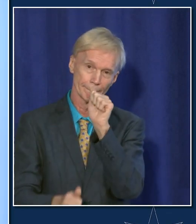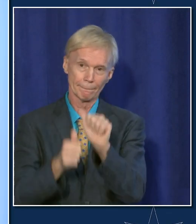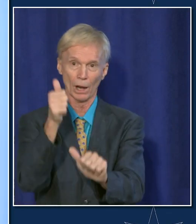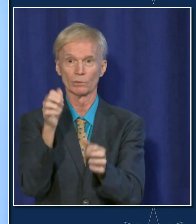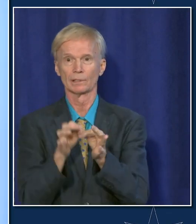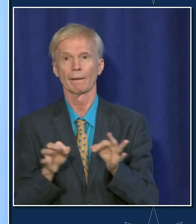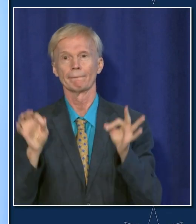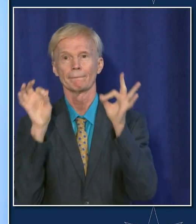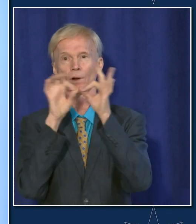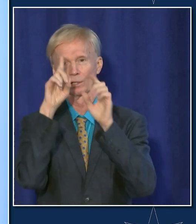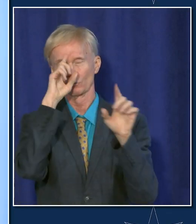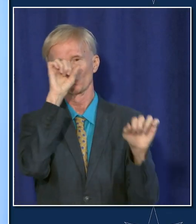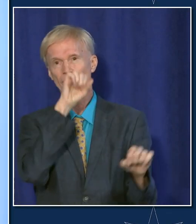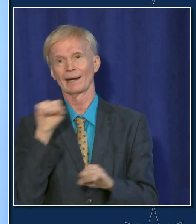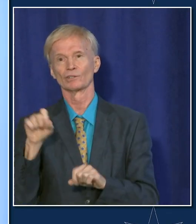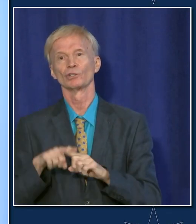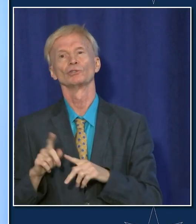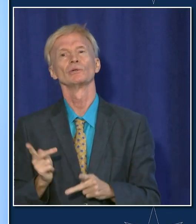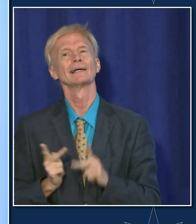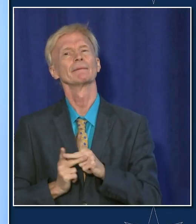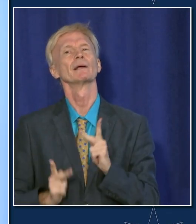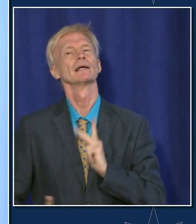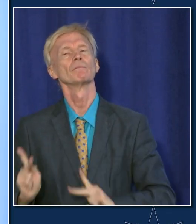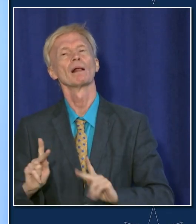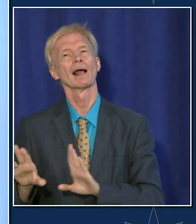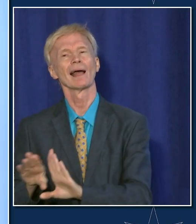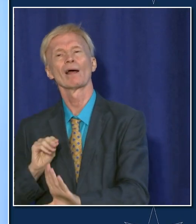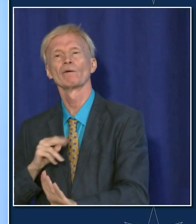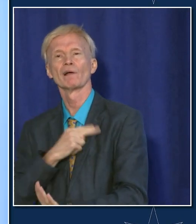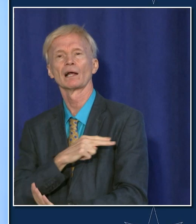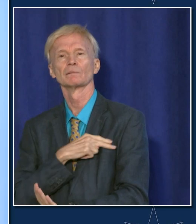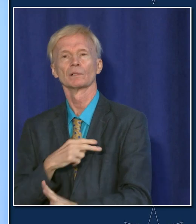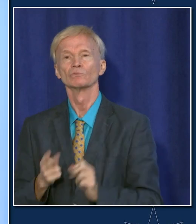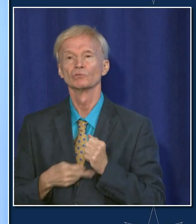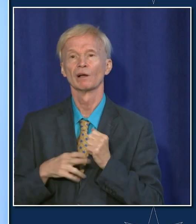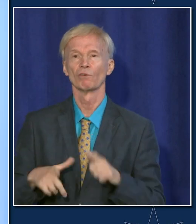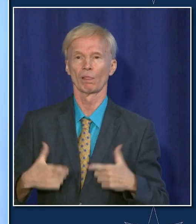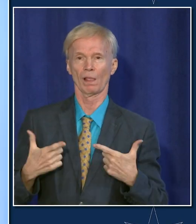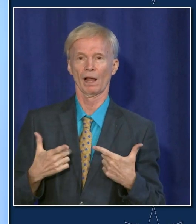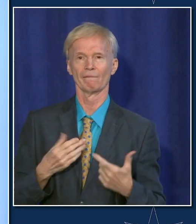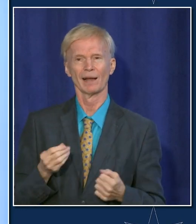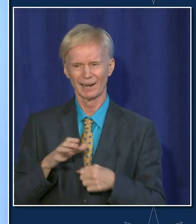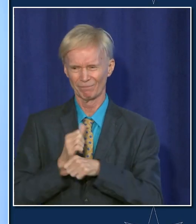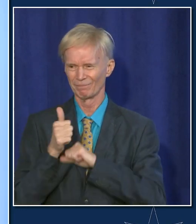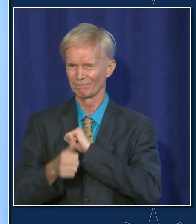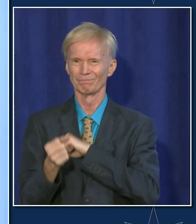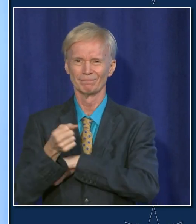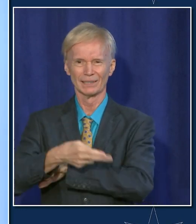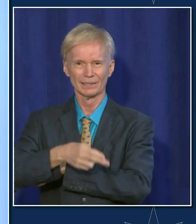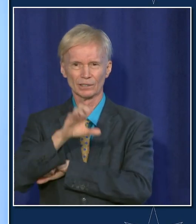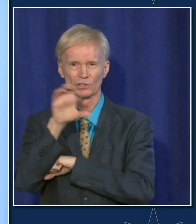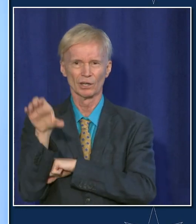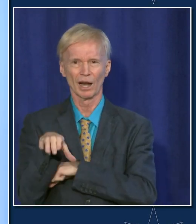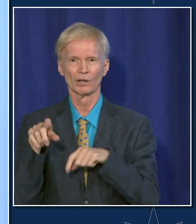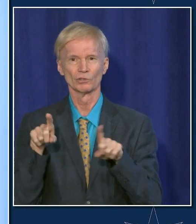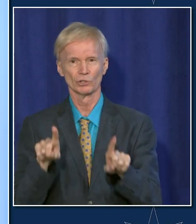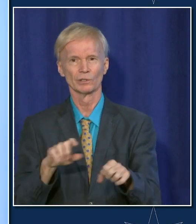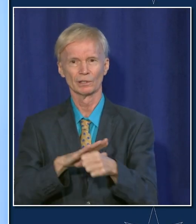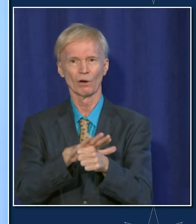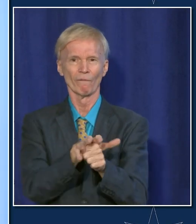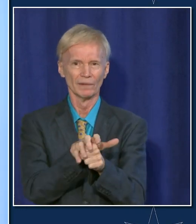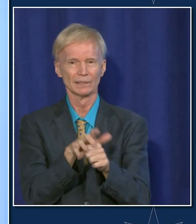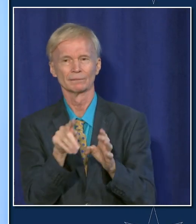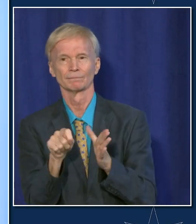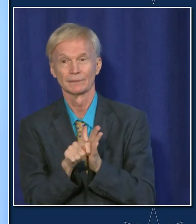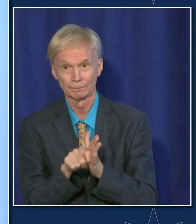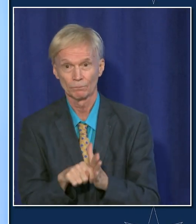strategy to keep people out of the hospital, to save lives, and to get Chicago post-COVID. We are continuing our Protect Chicago